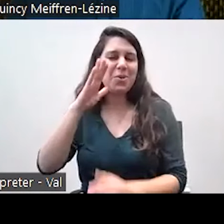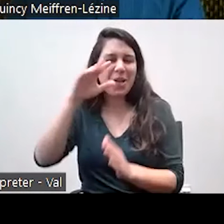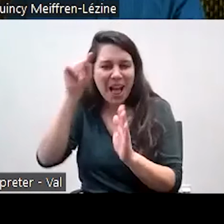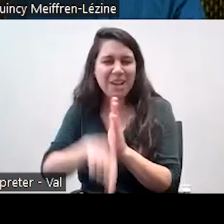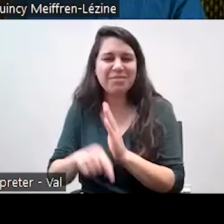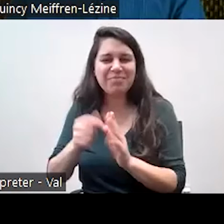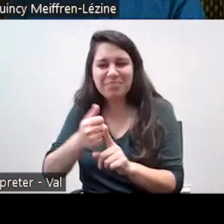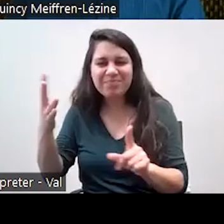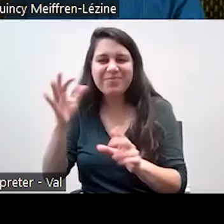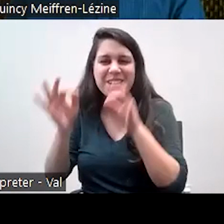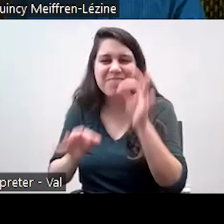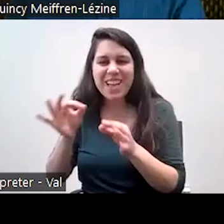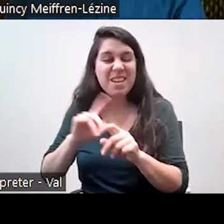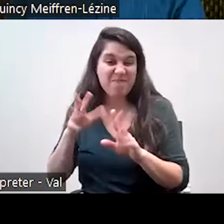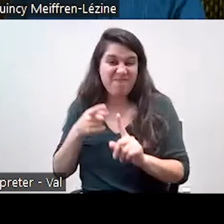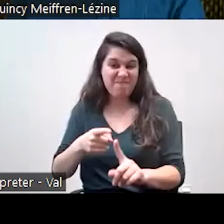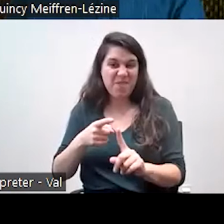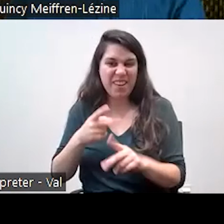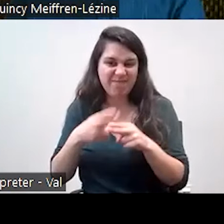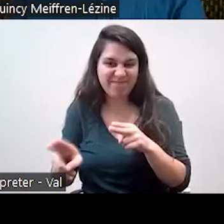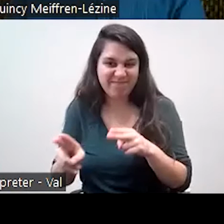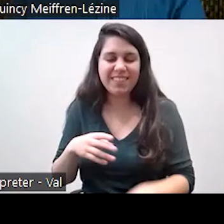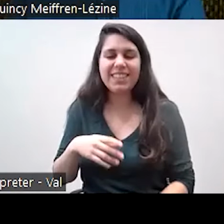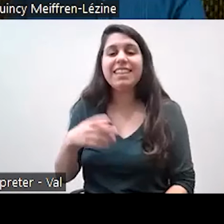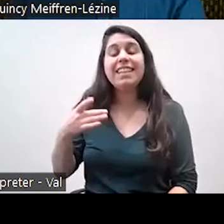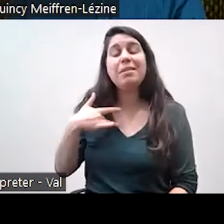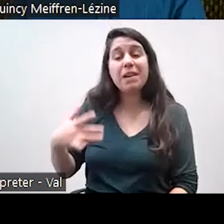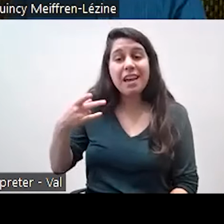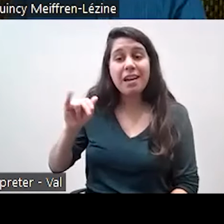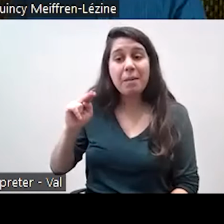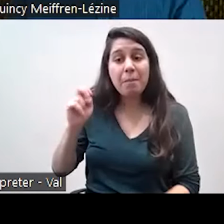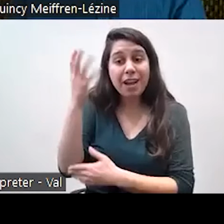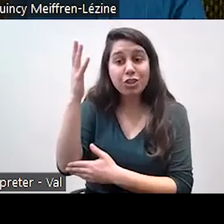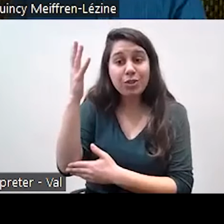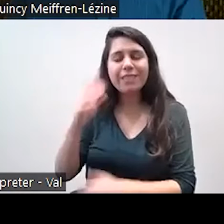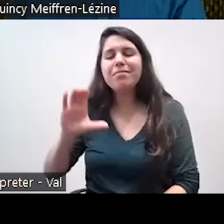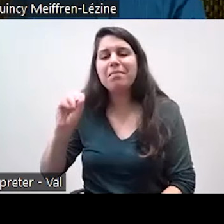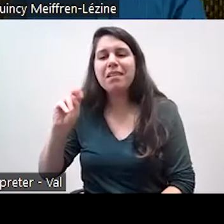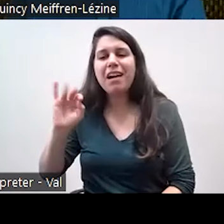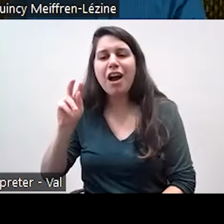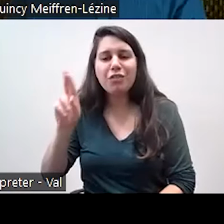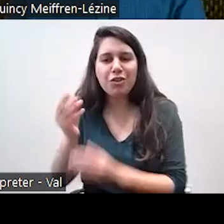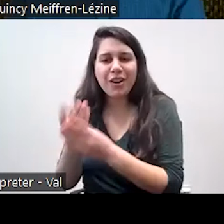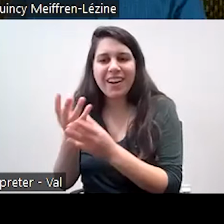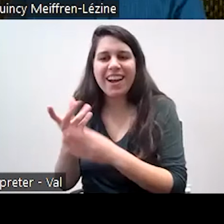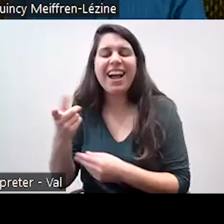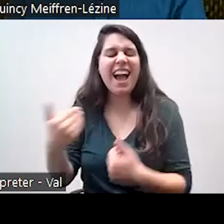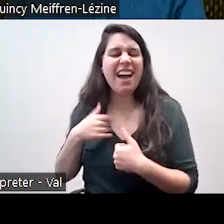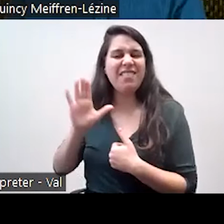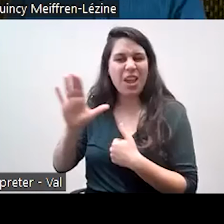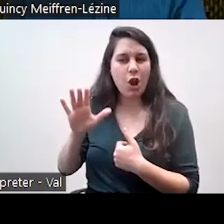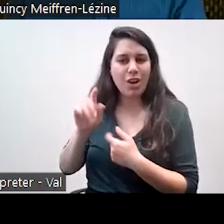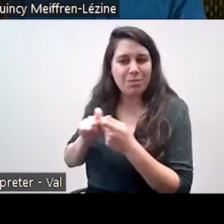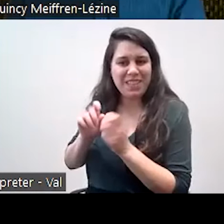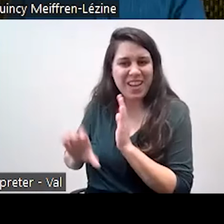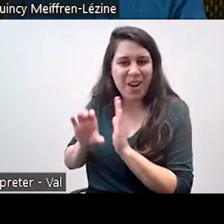But the basic is that a lot of pine trees or conifers have a characteristic where they grow even